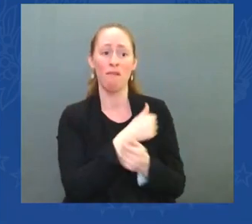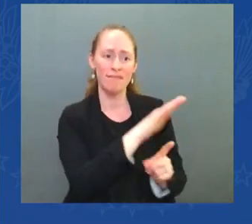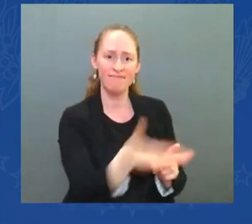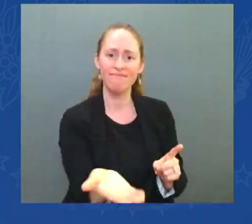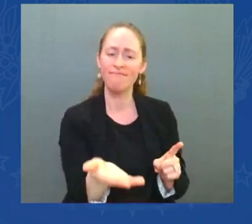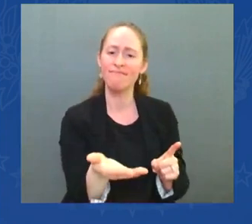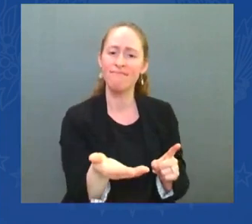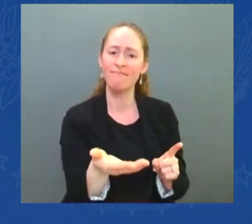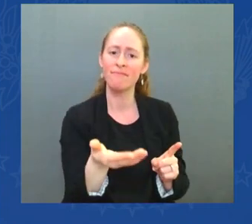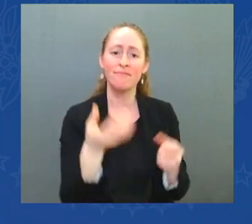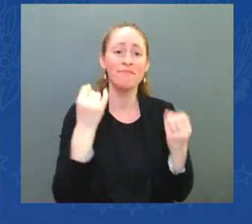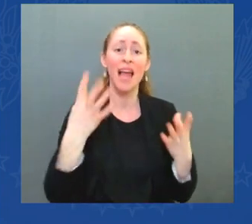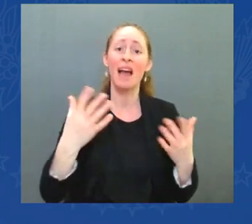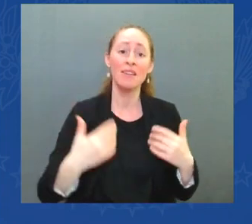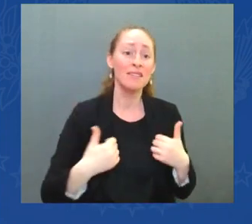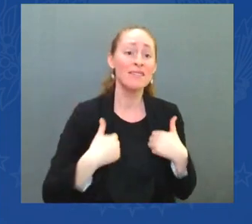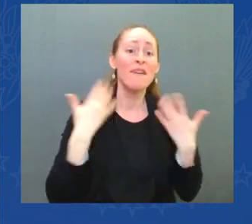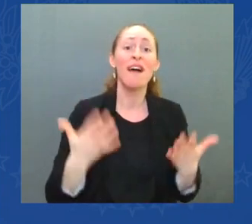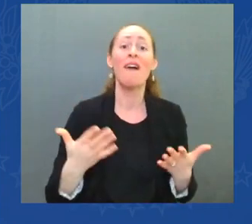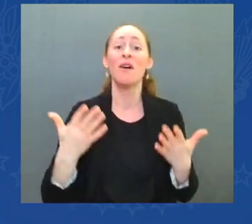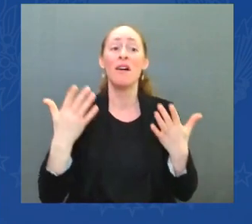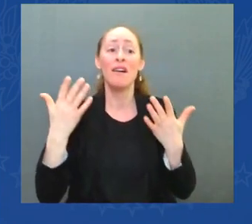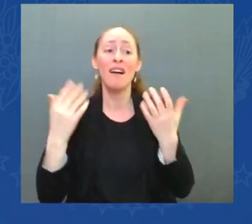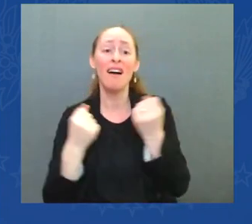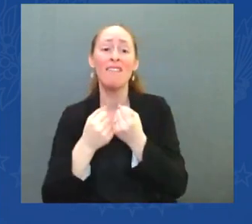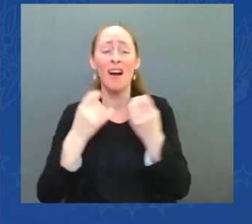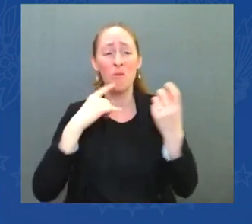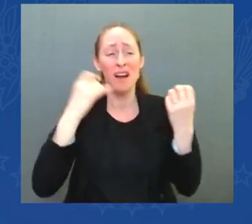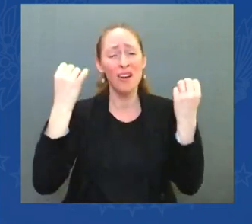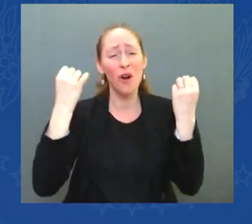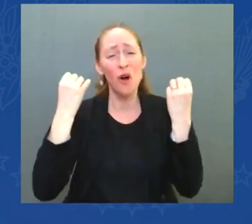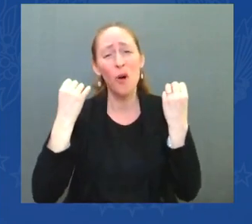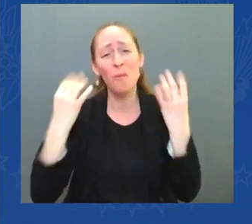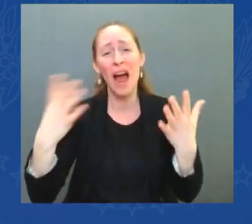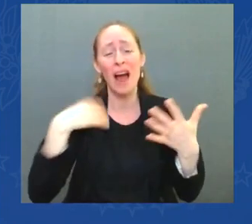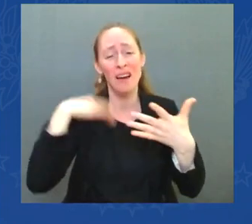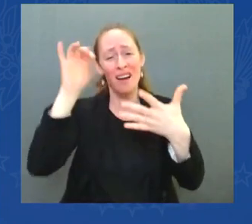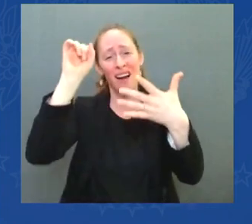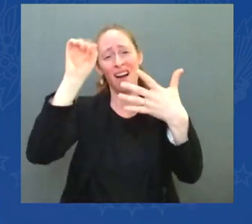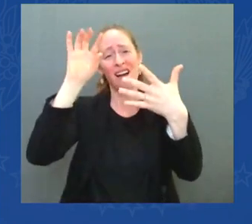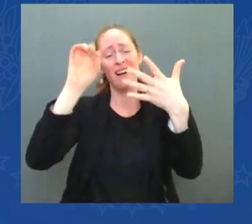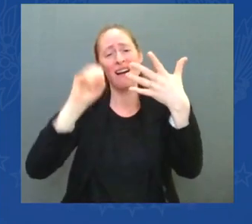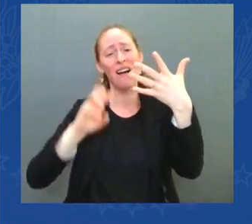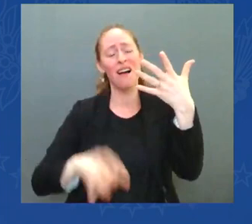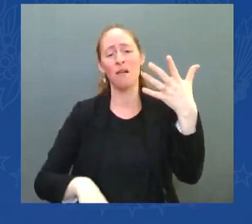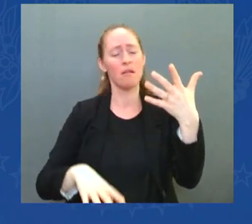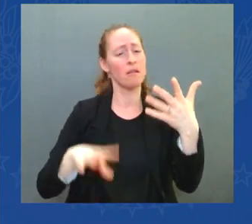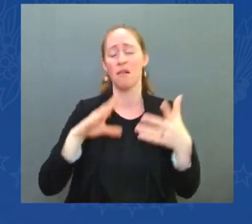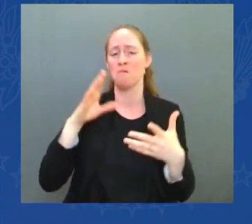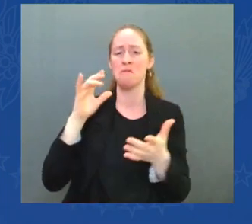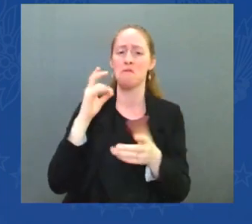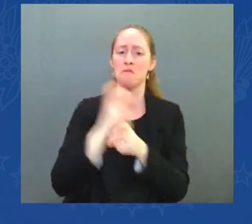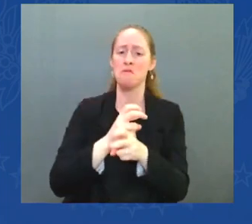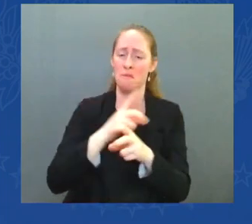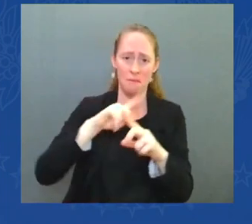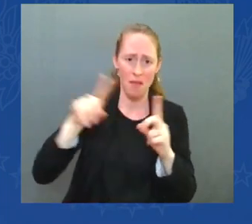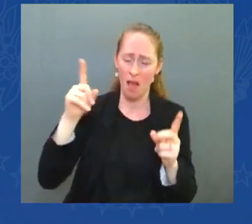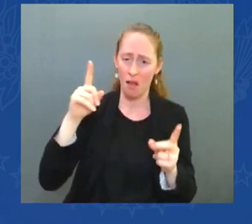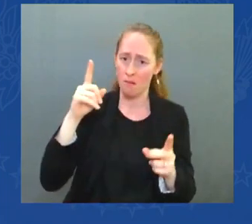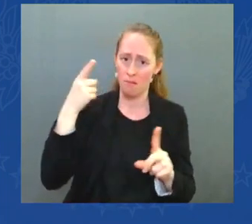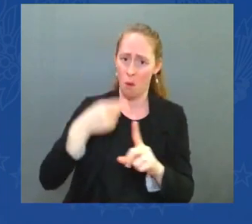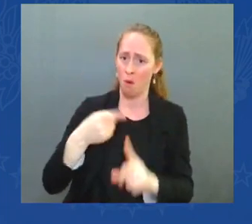say, the loss in this crowd is incalculable. But so is the strength. So is the